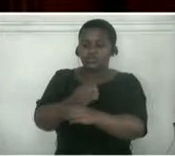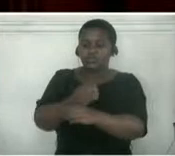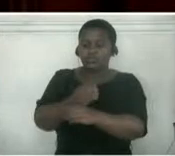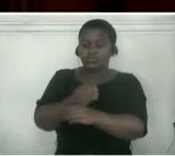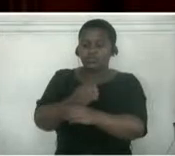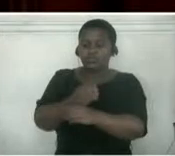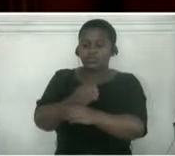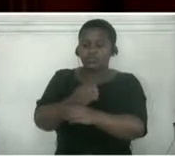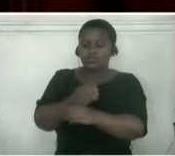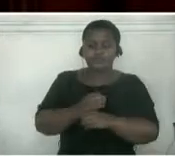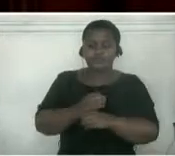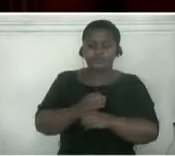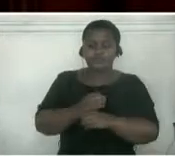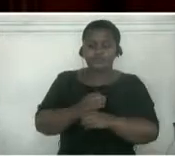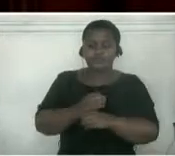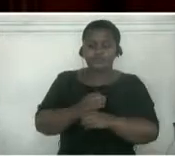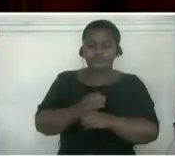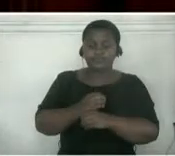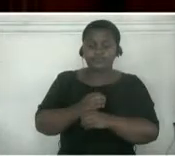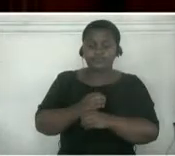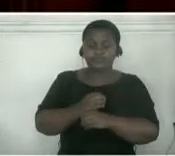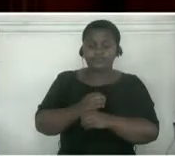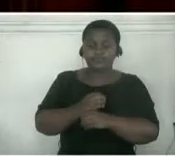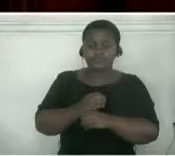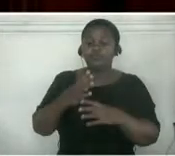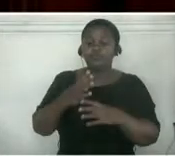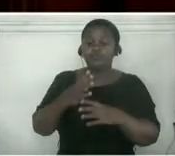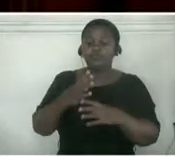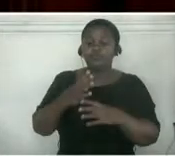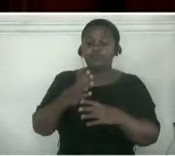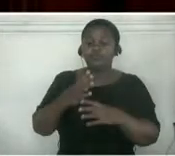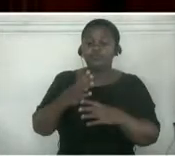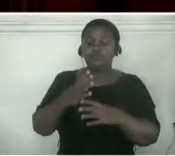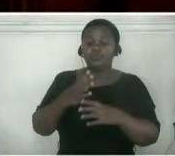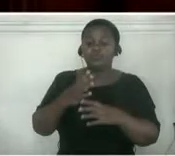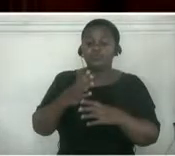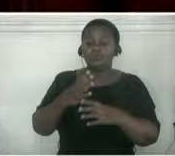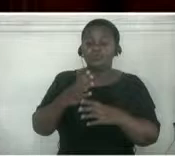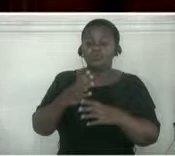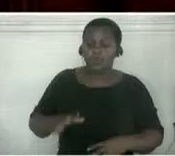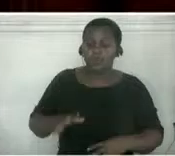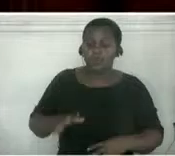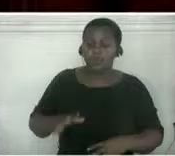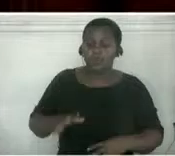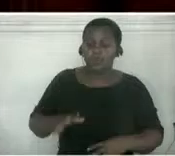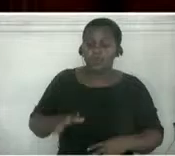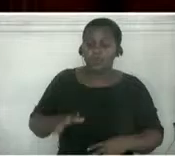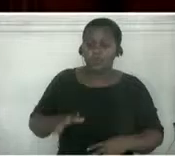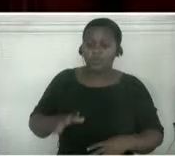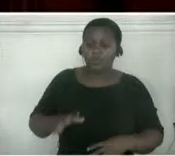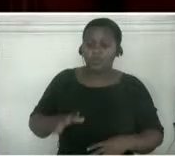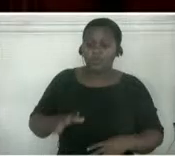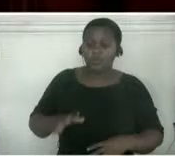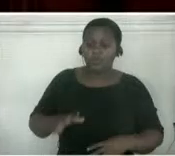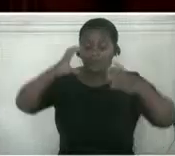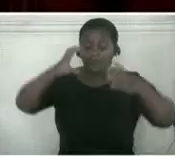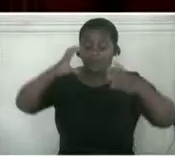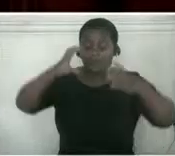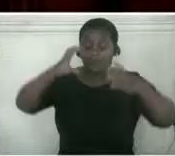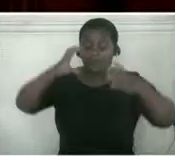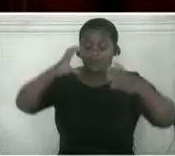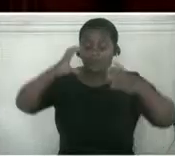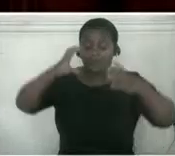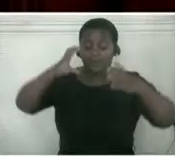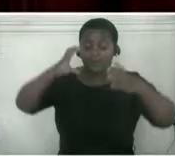not going to take this lightly. We will also want to ensure that we focus on